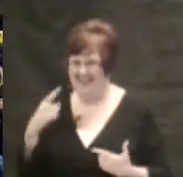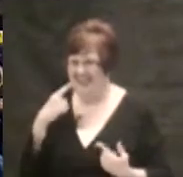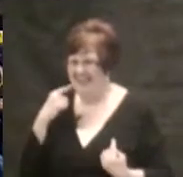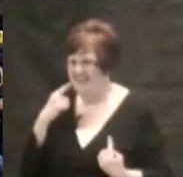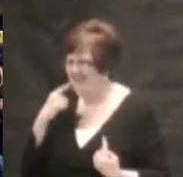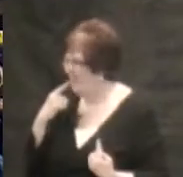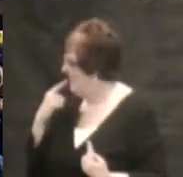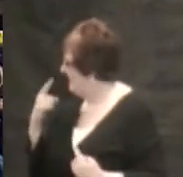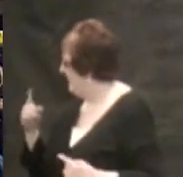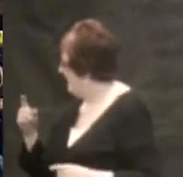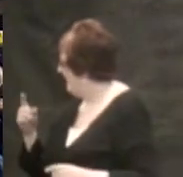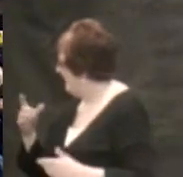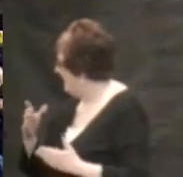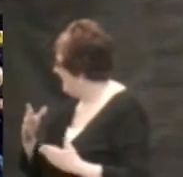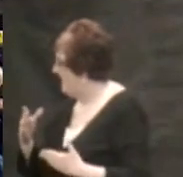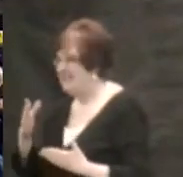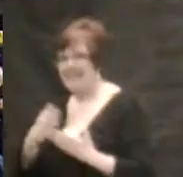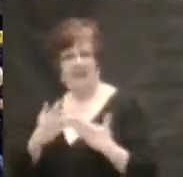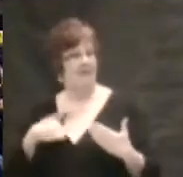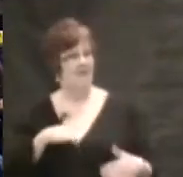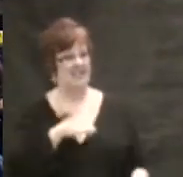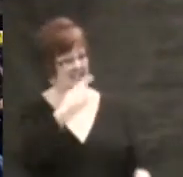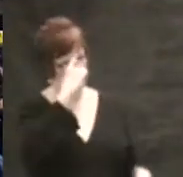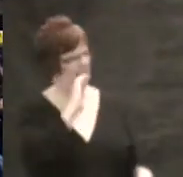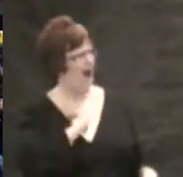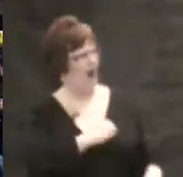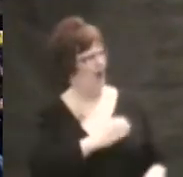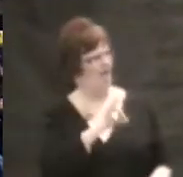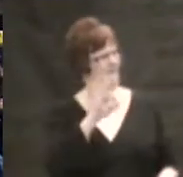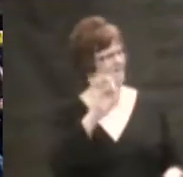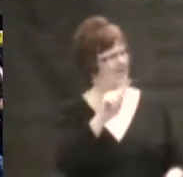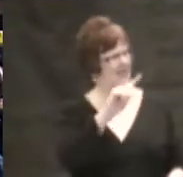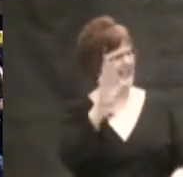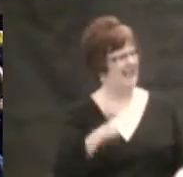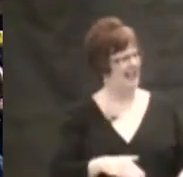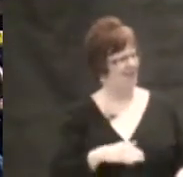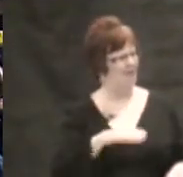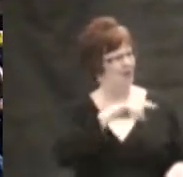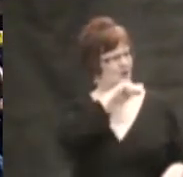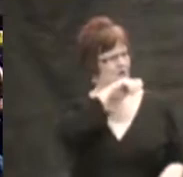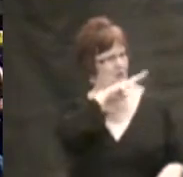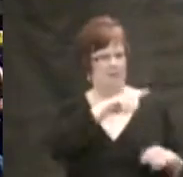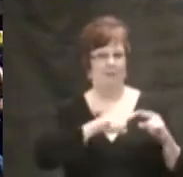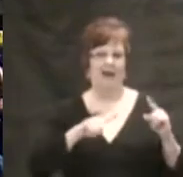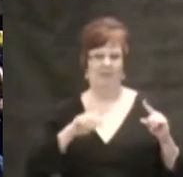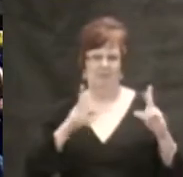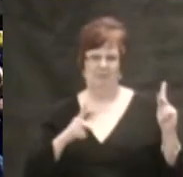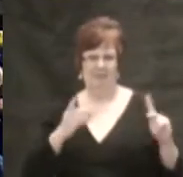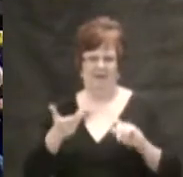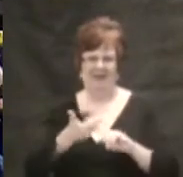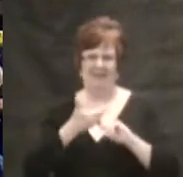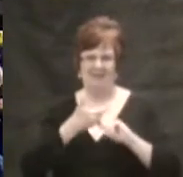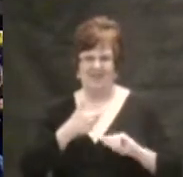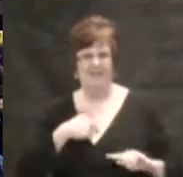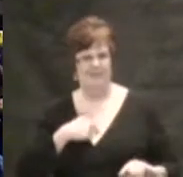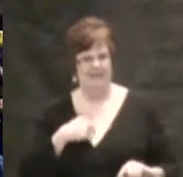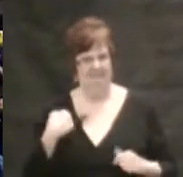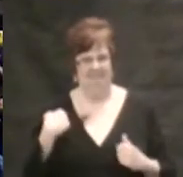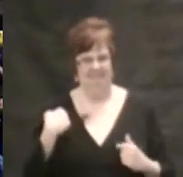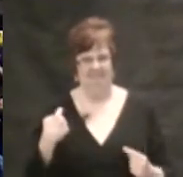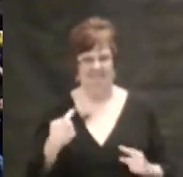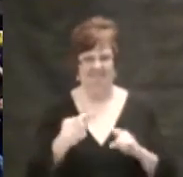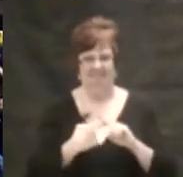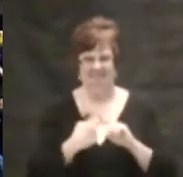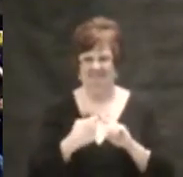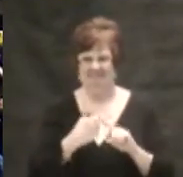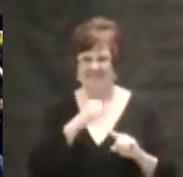Some of you do. Some of us think that our feet never get dirty. But in fact, I've been convinced over the last few months that that is not true.